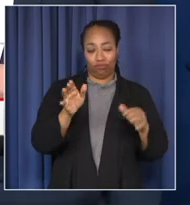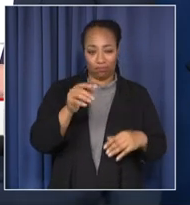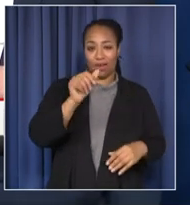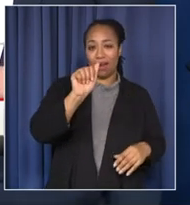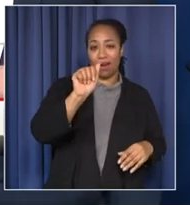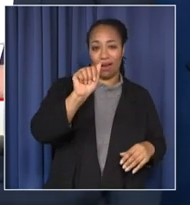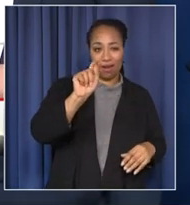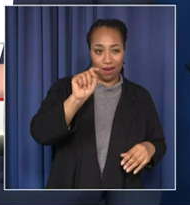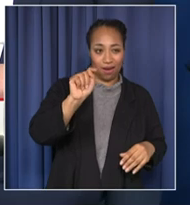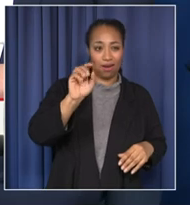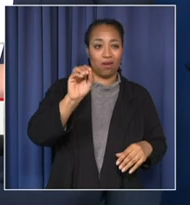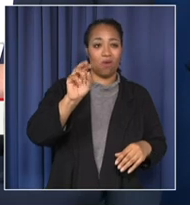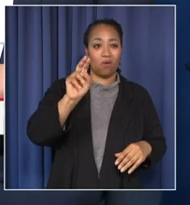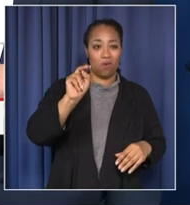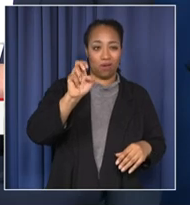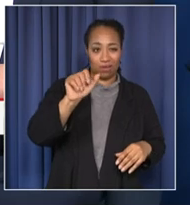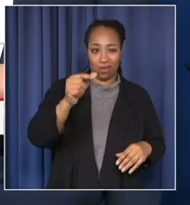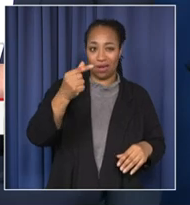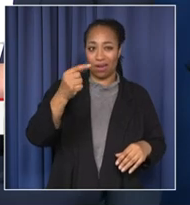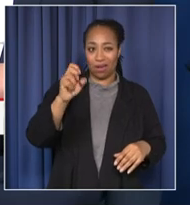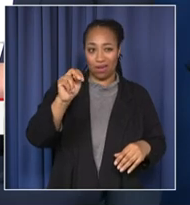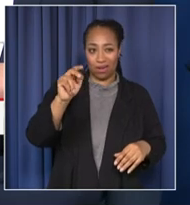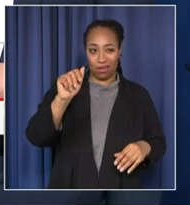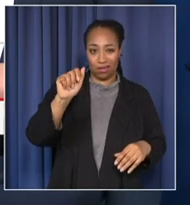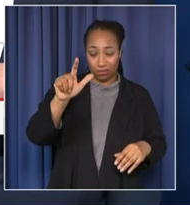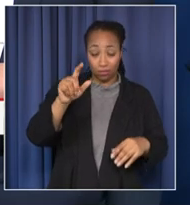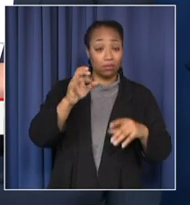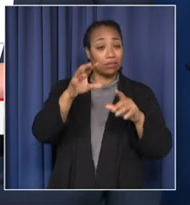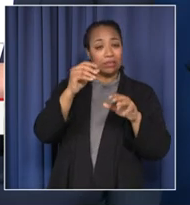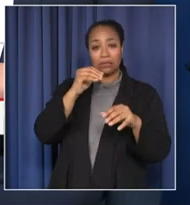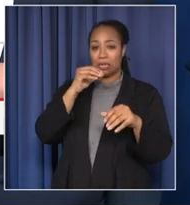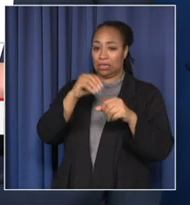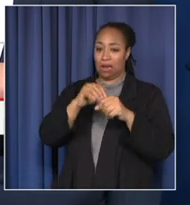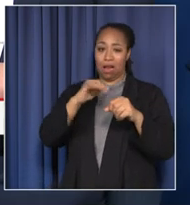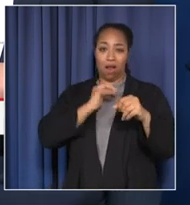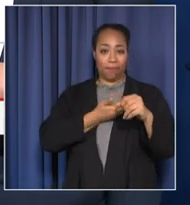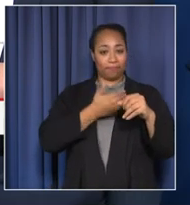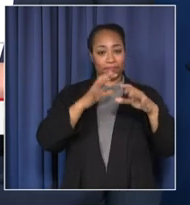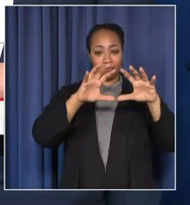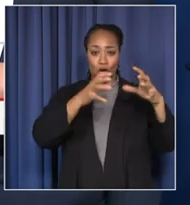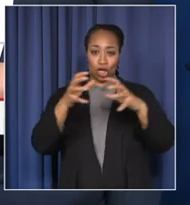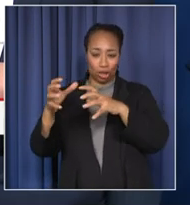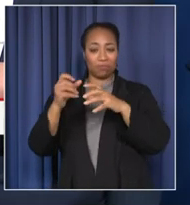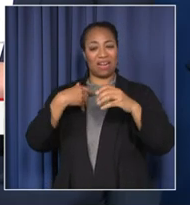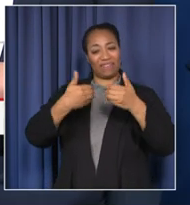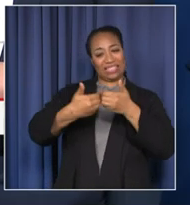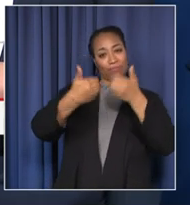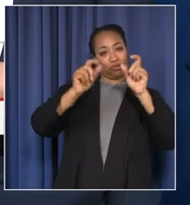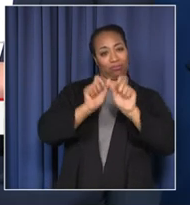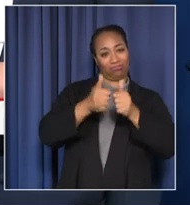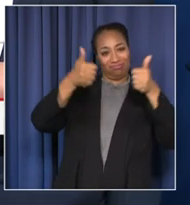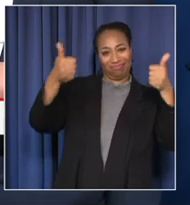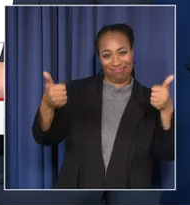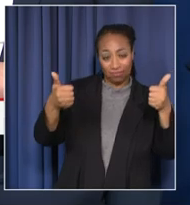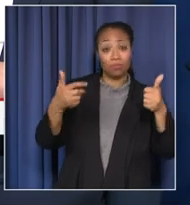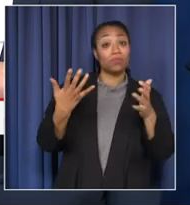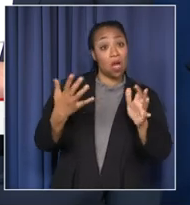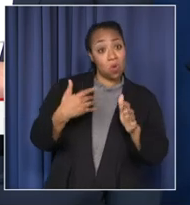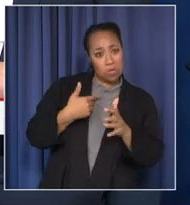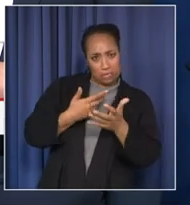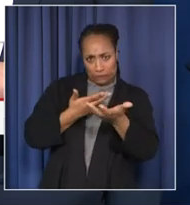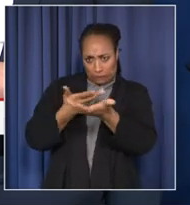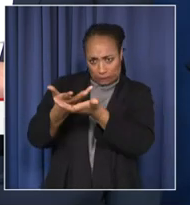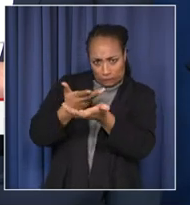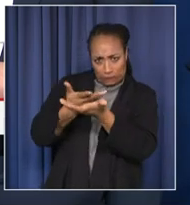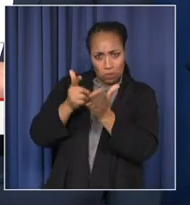of command. And we are always talking about making sure that the laws are applied as